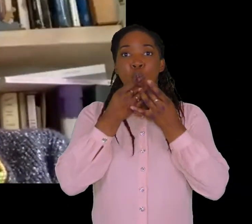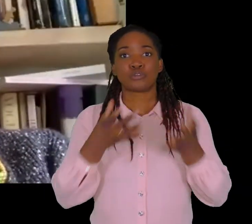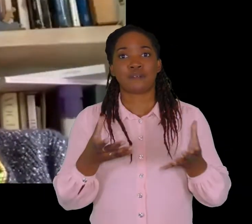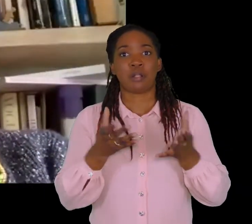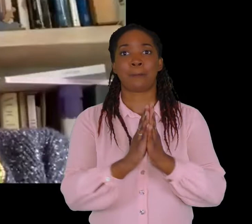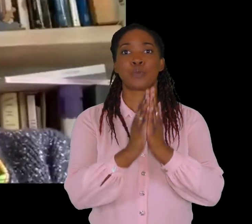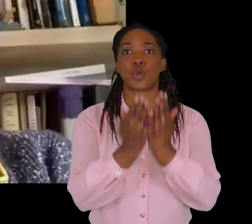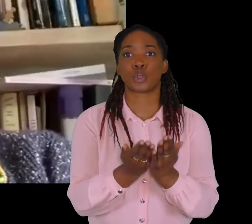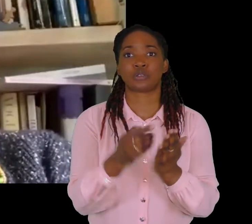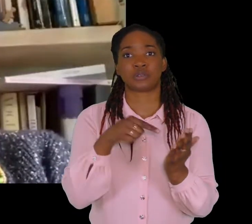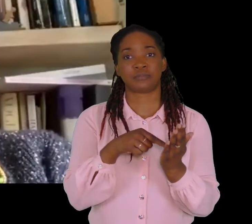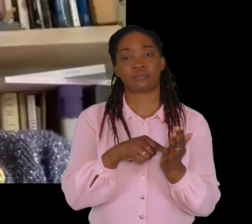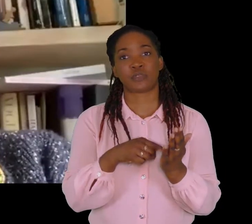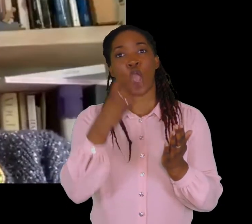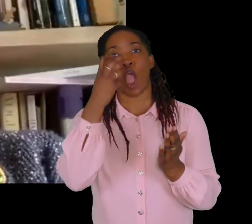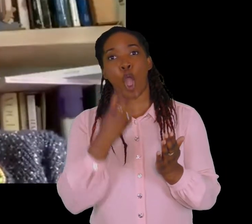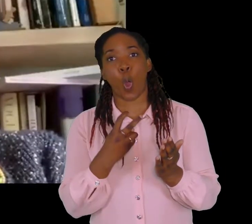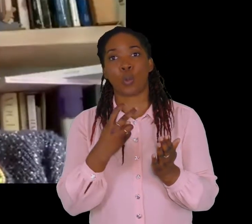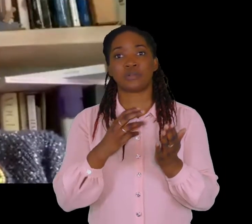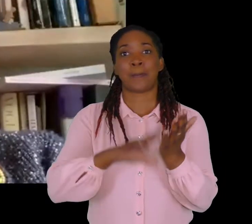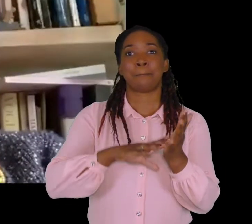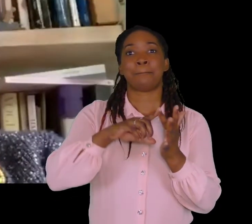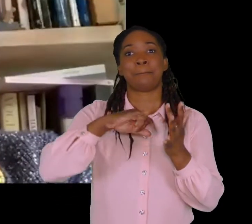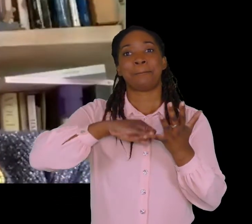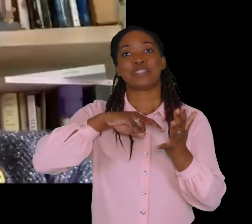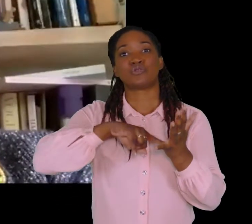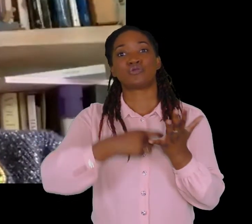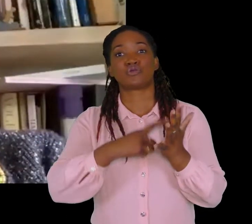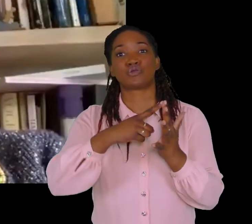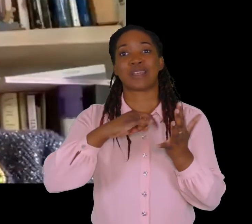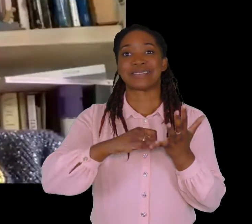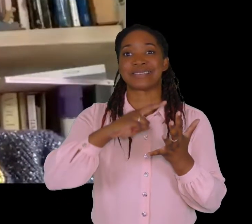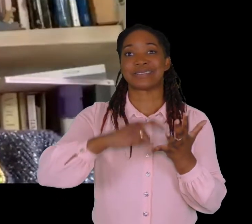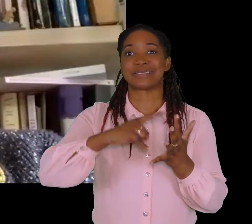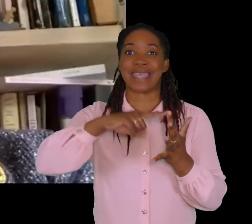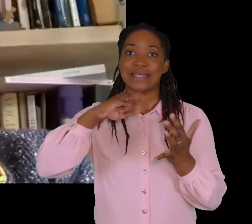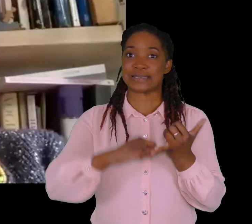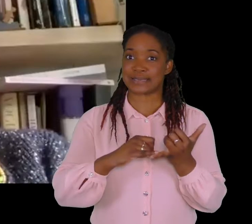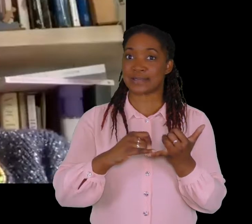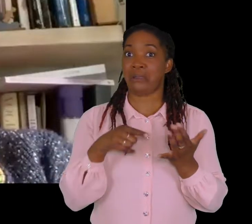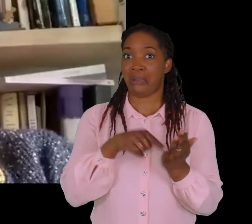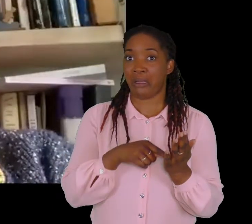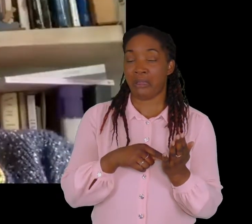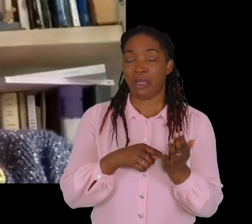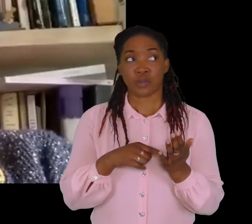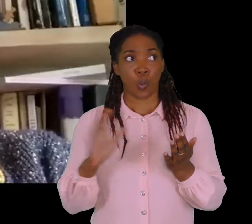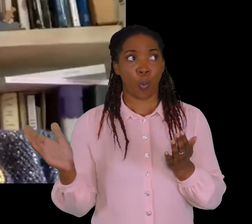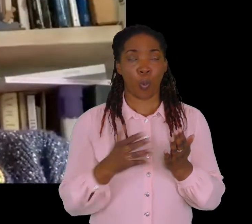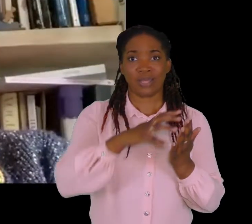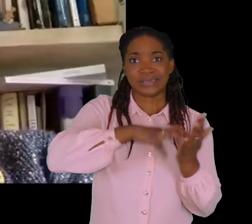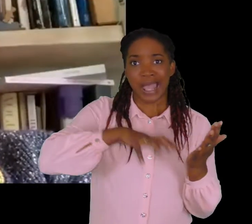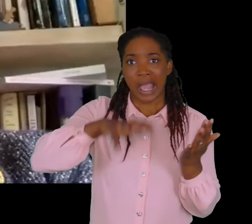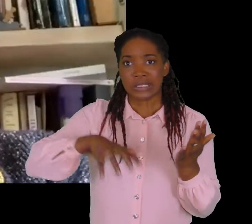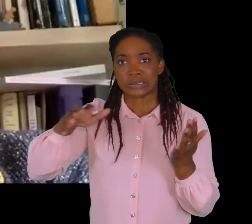and those wonderful books like Old Mistresses were coming out. So you had all this